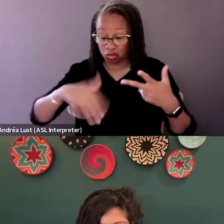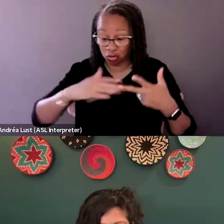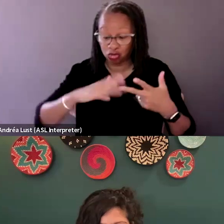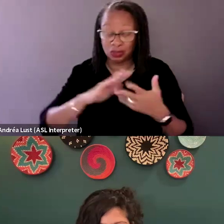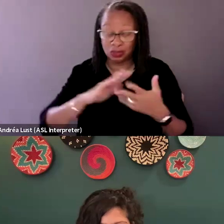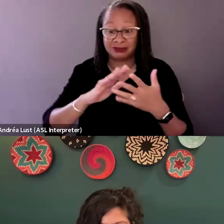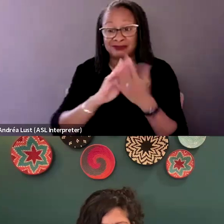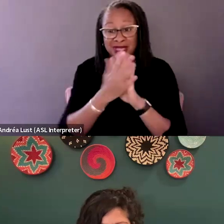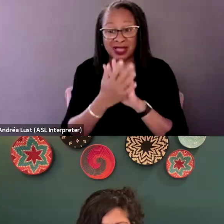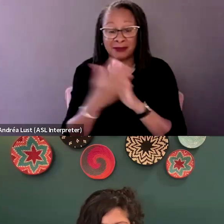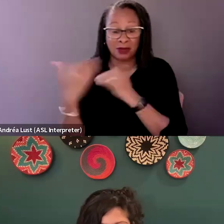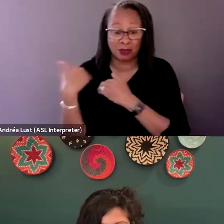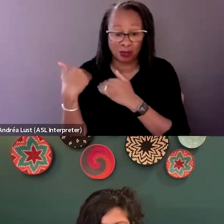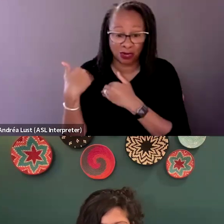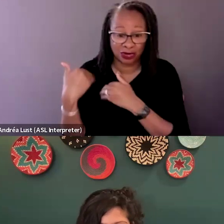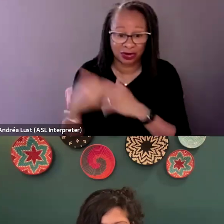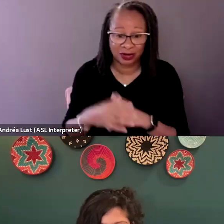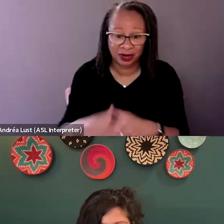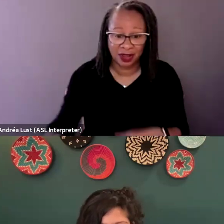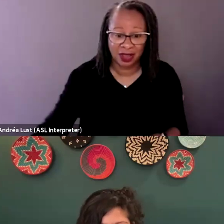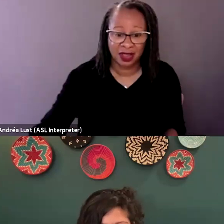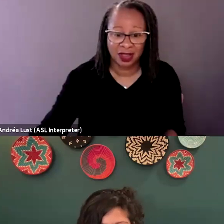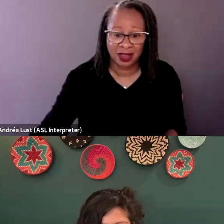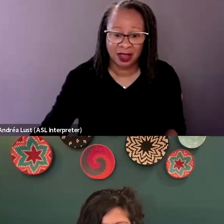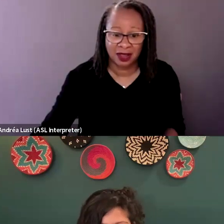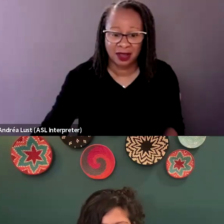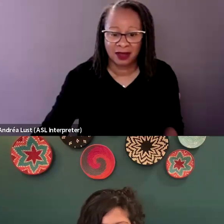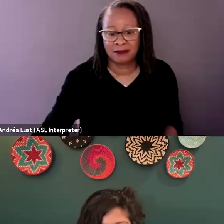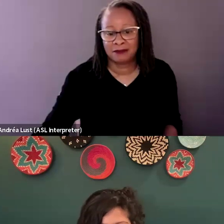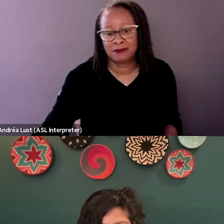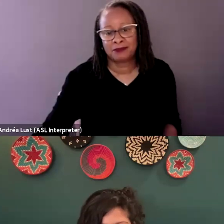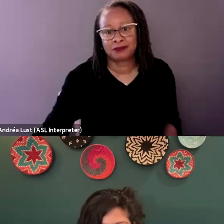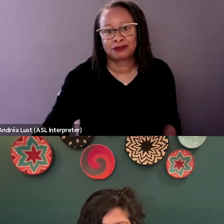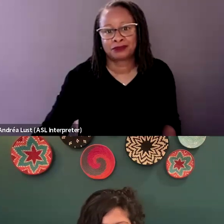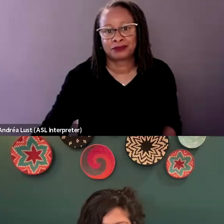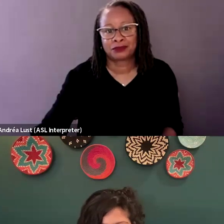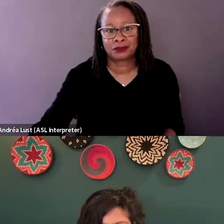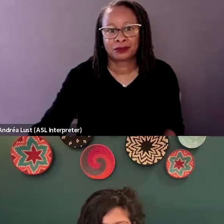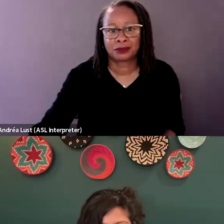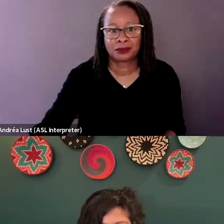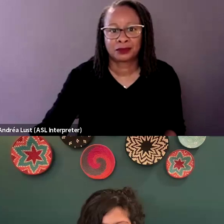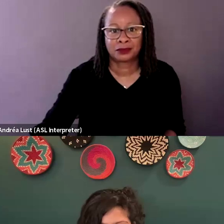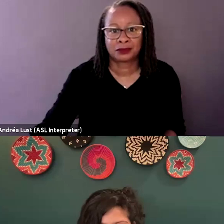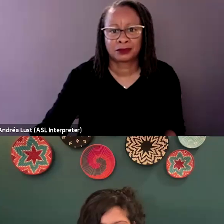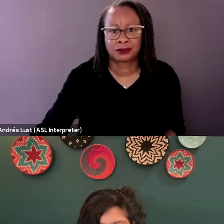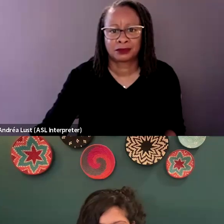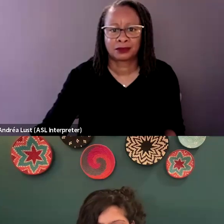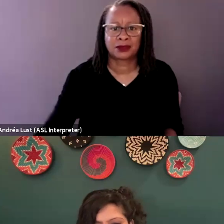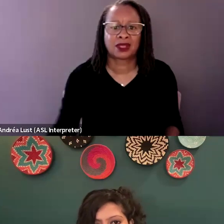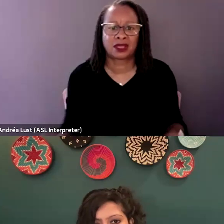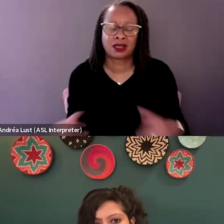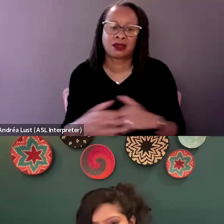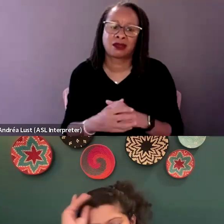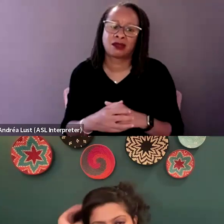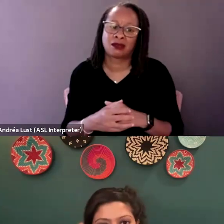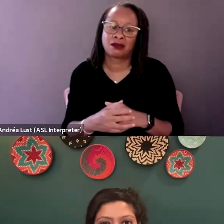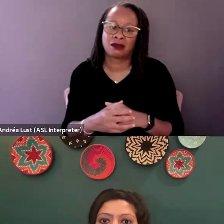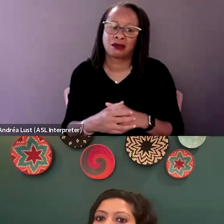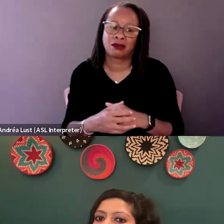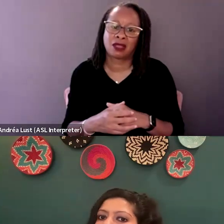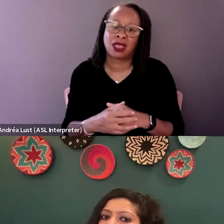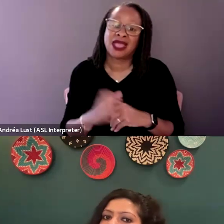that's one end of what you might call a kind of, they are foreigners to the story in terms of